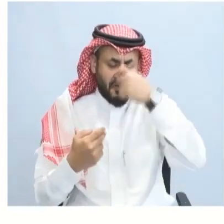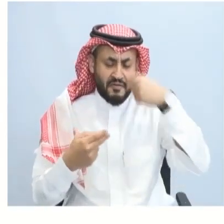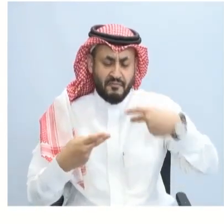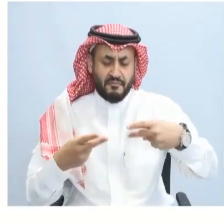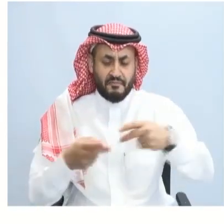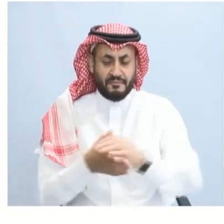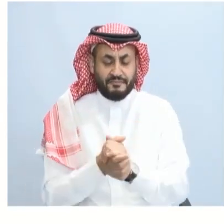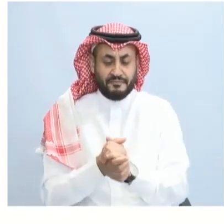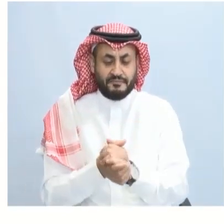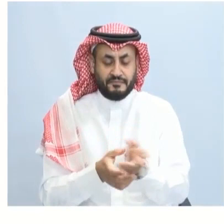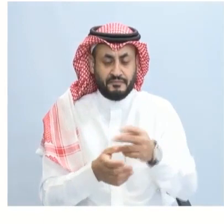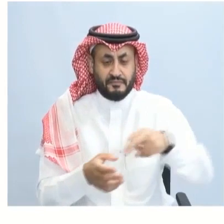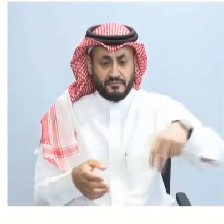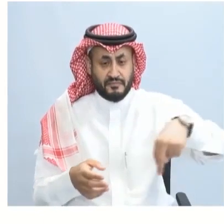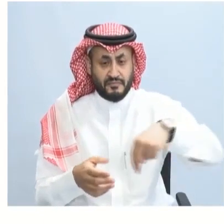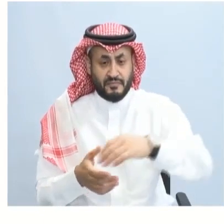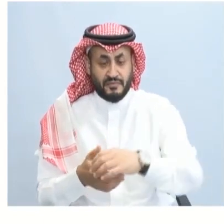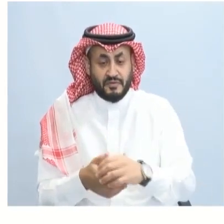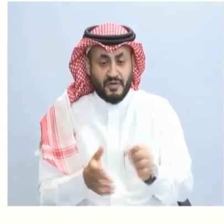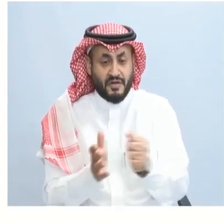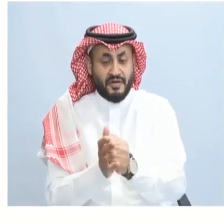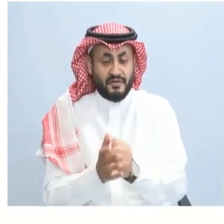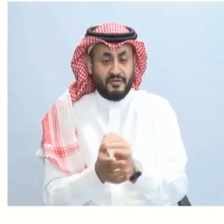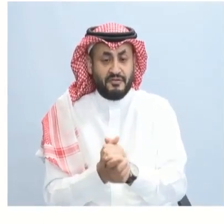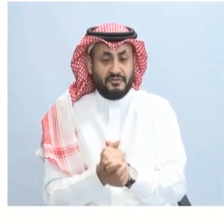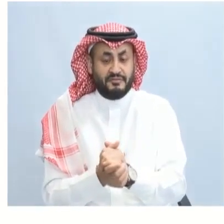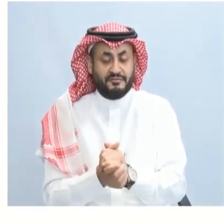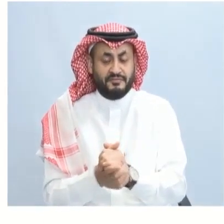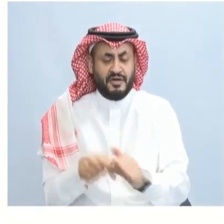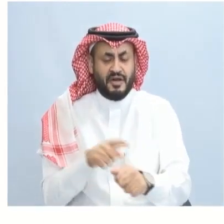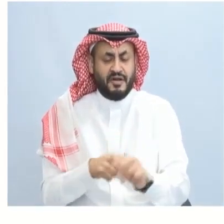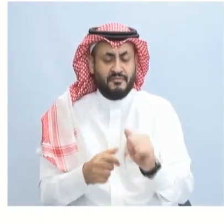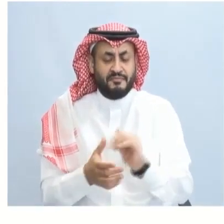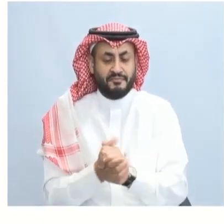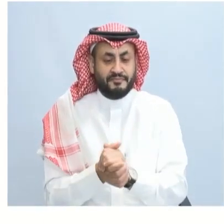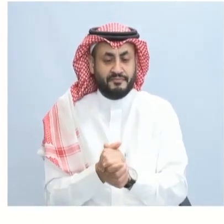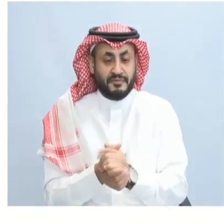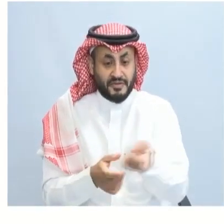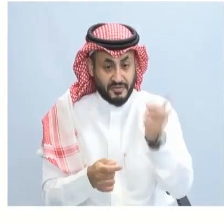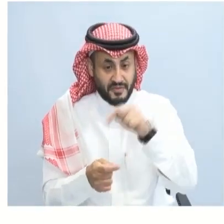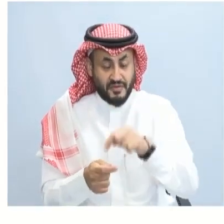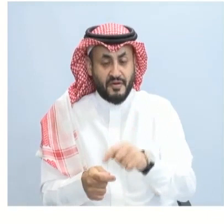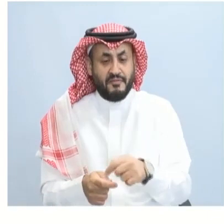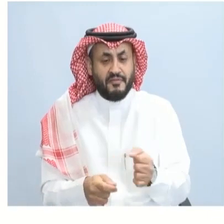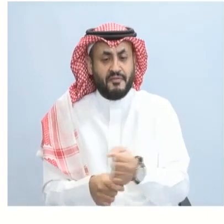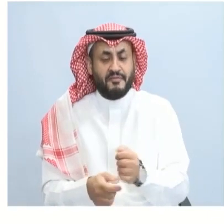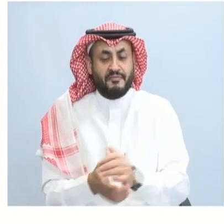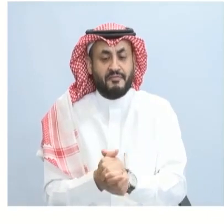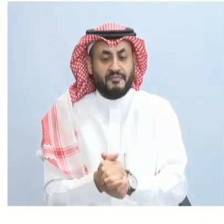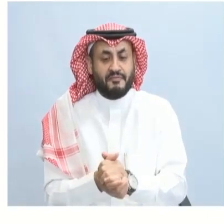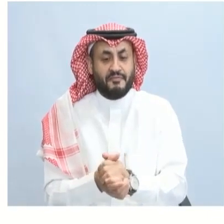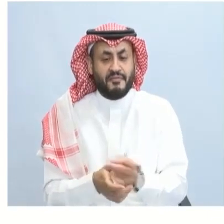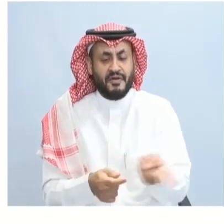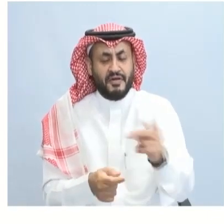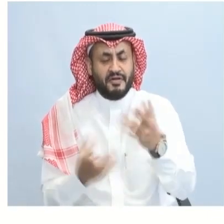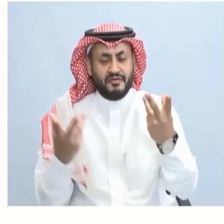I was going to visit my beautiful town, but I got busy. I'm still planning to visit on my next